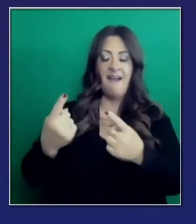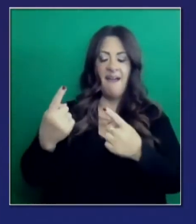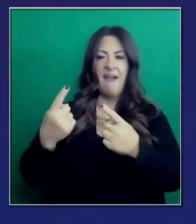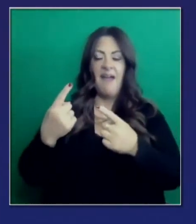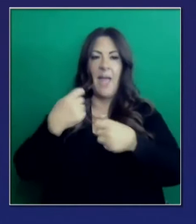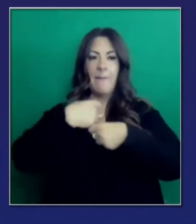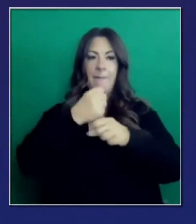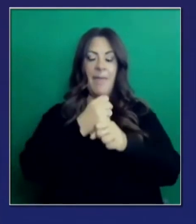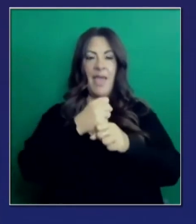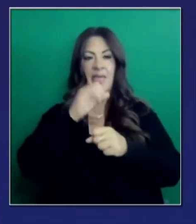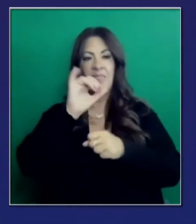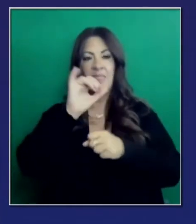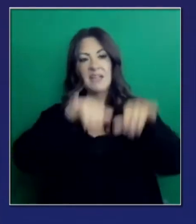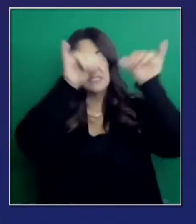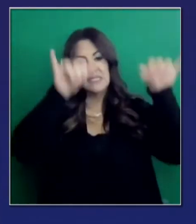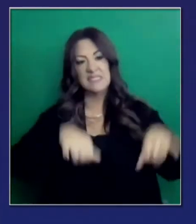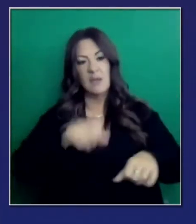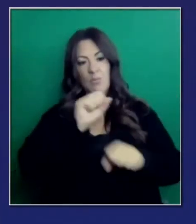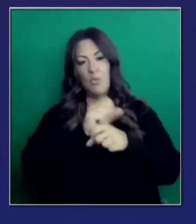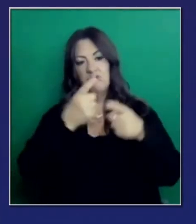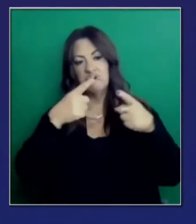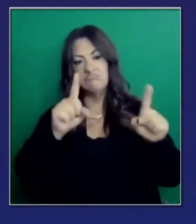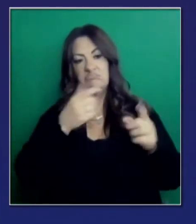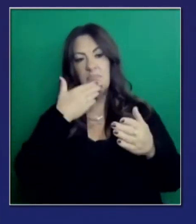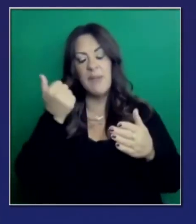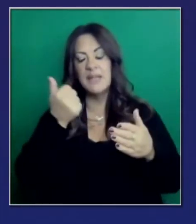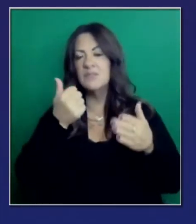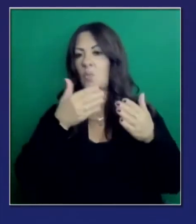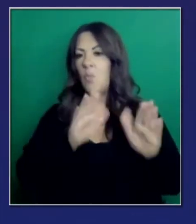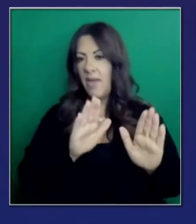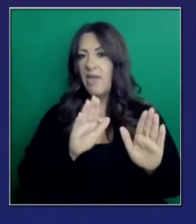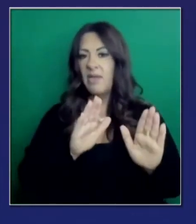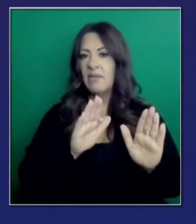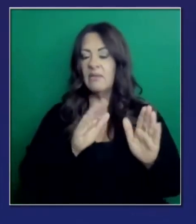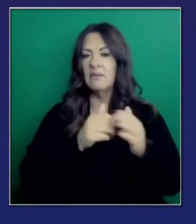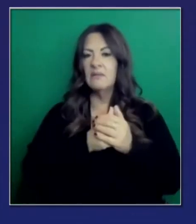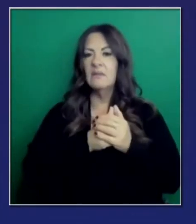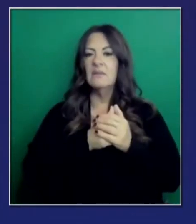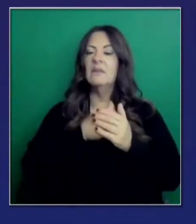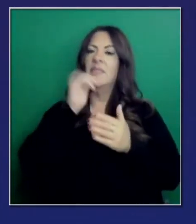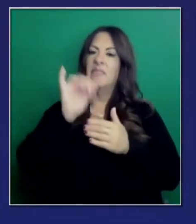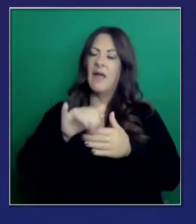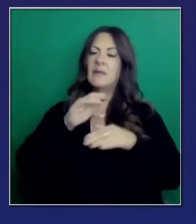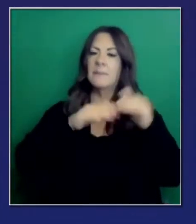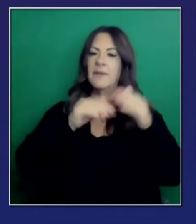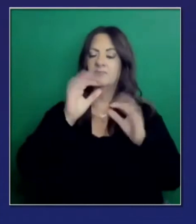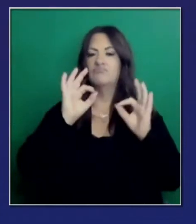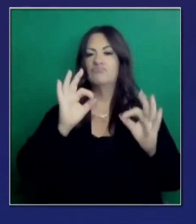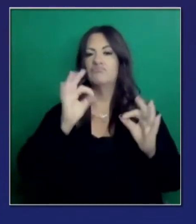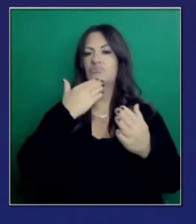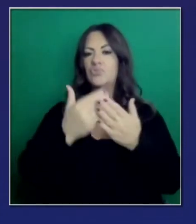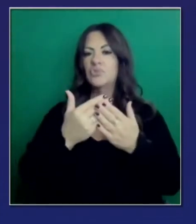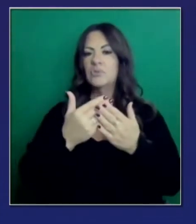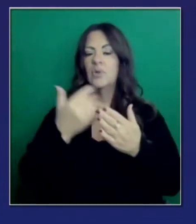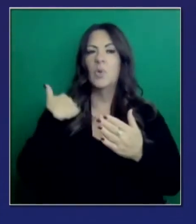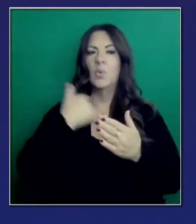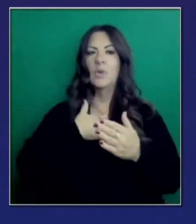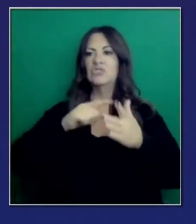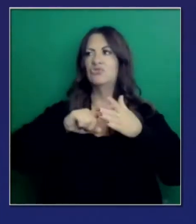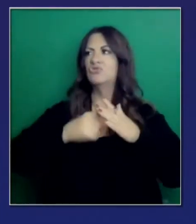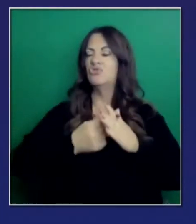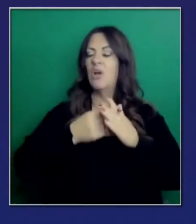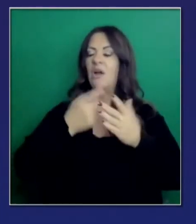not rhetorically, but a more substantive way. That's building the real platform, and that's a platform when we start to see